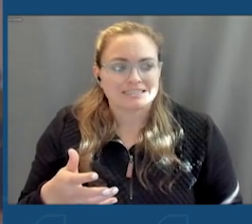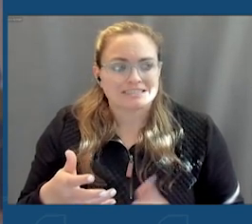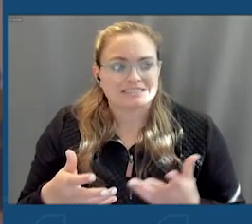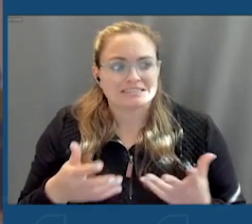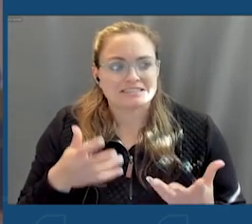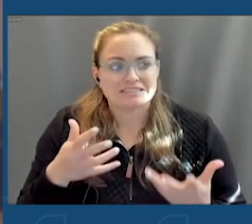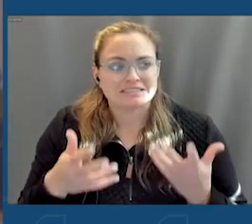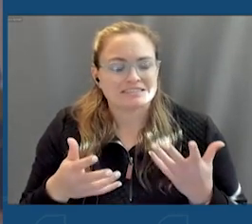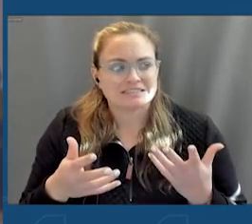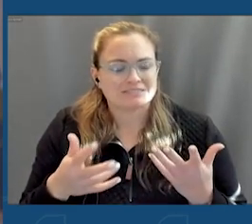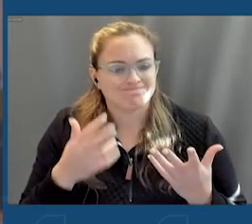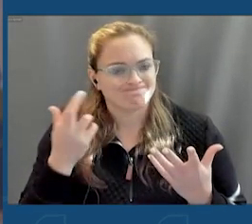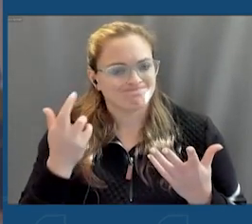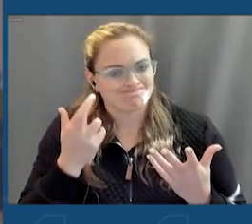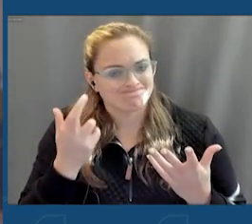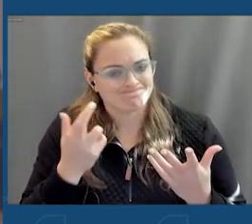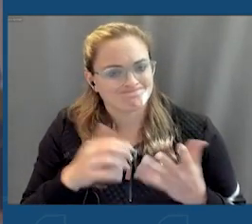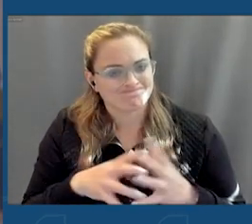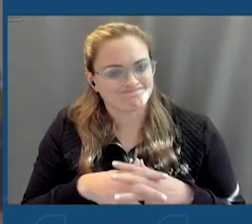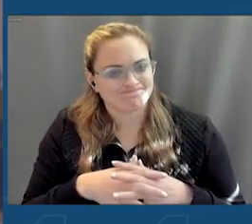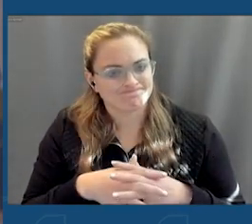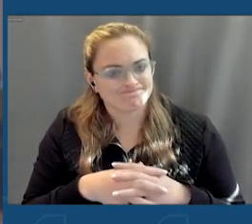and you realize,